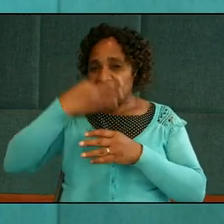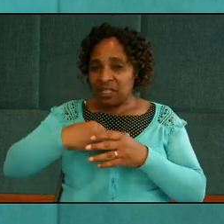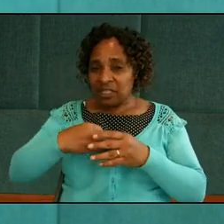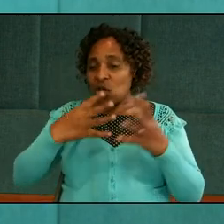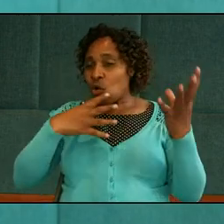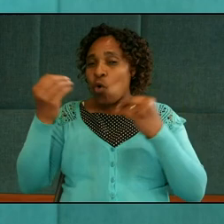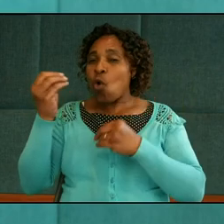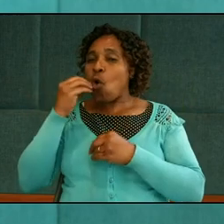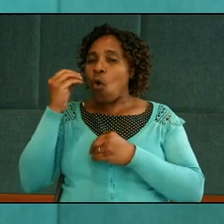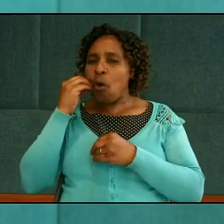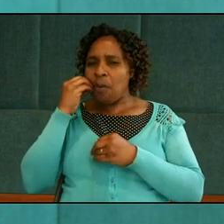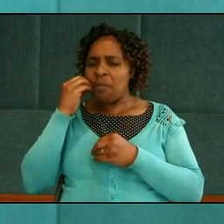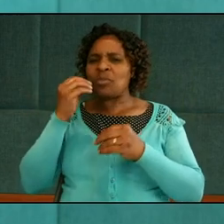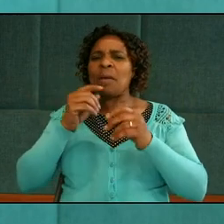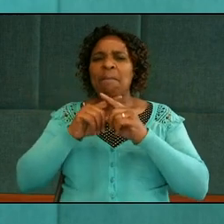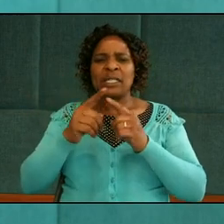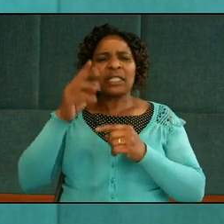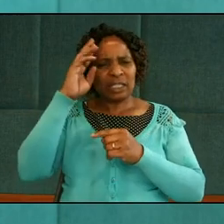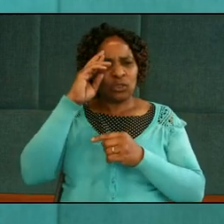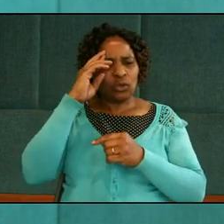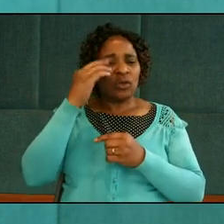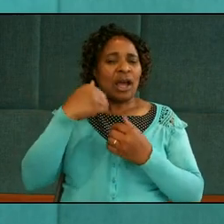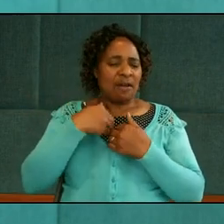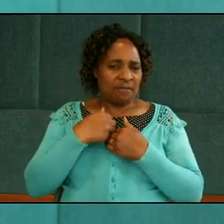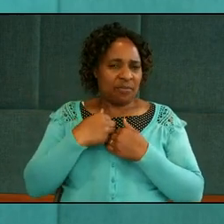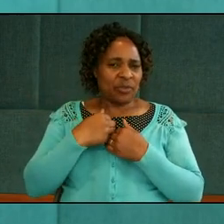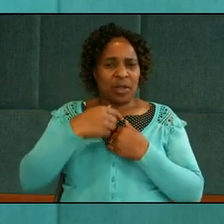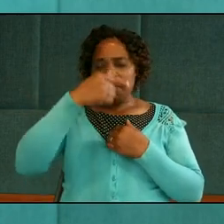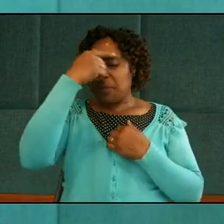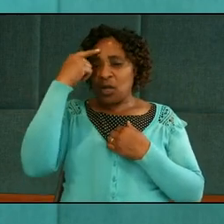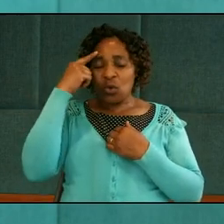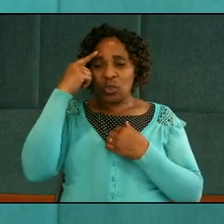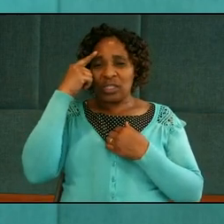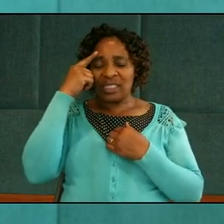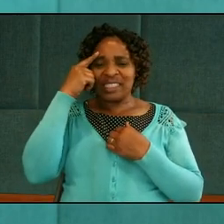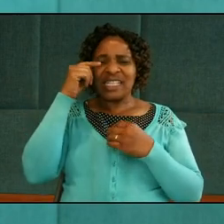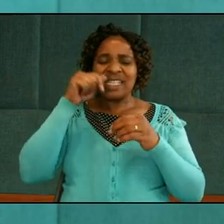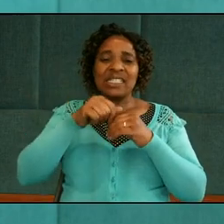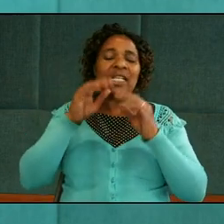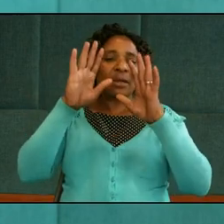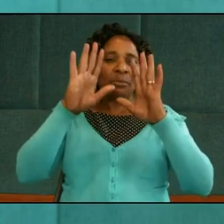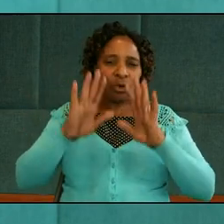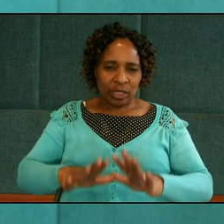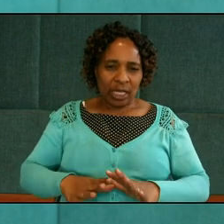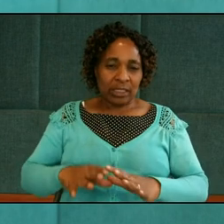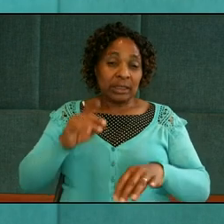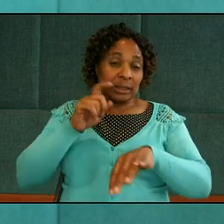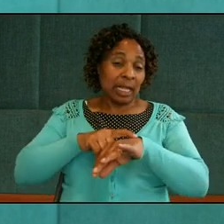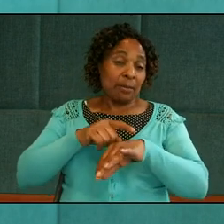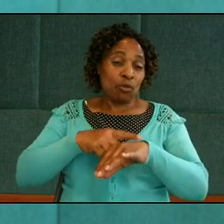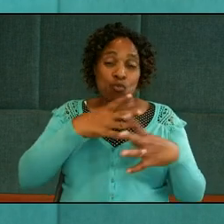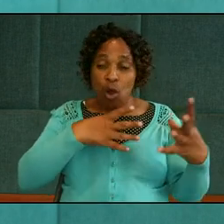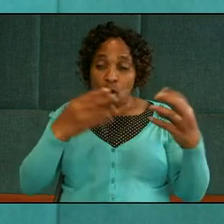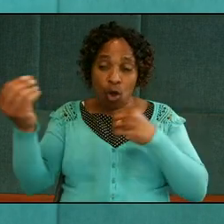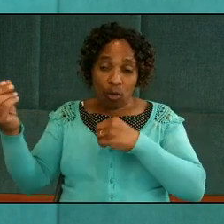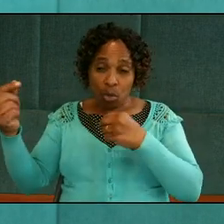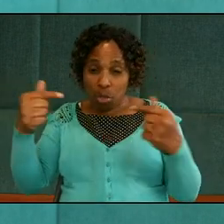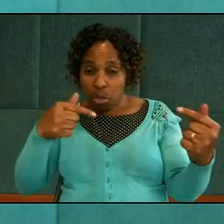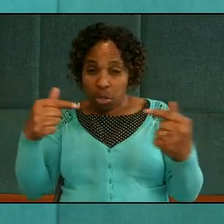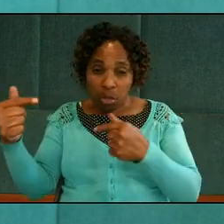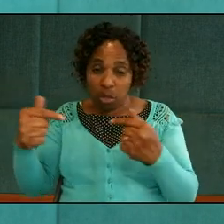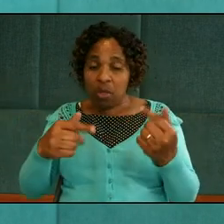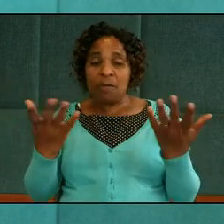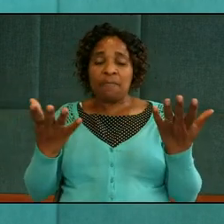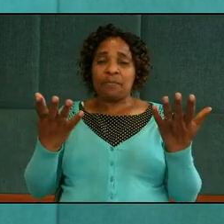but it's reasonable because it's a crucial moment. You're going into battle and